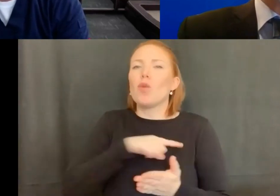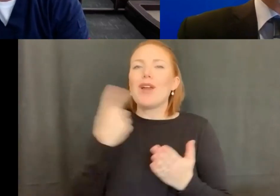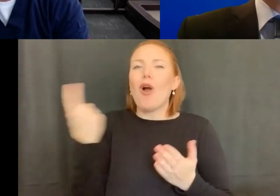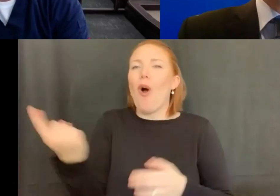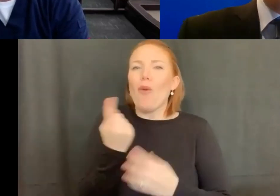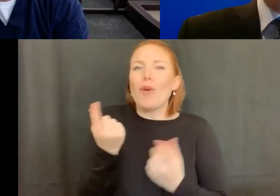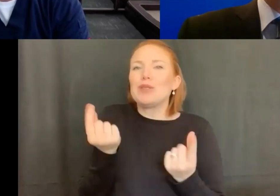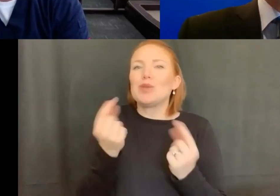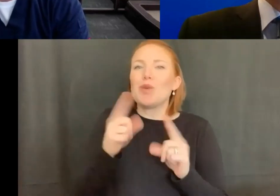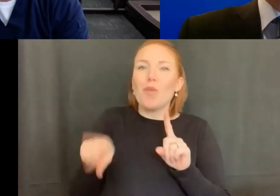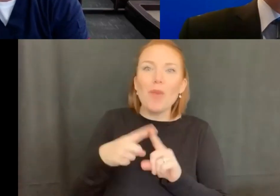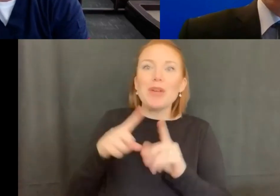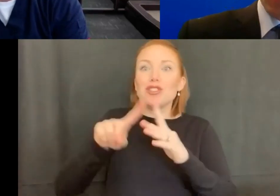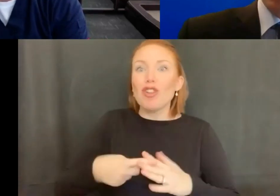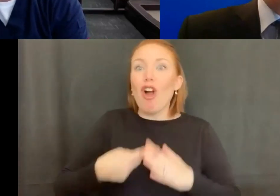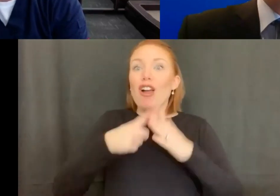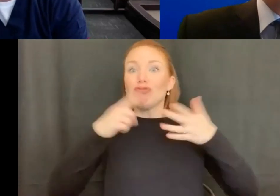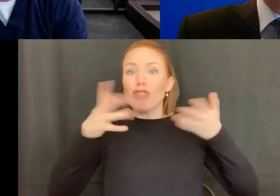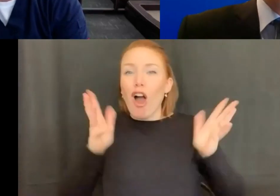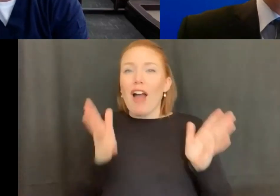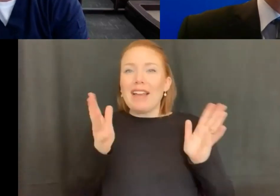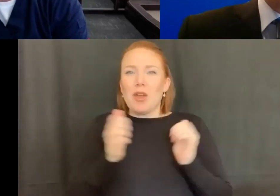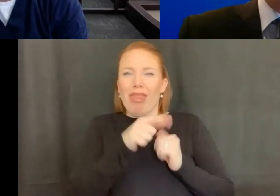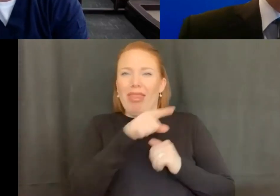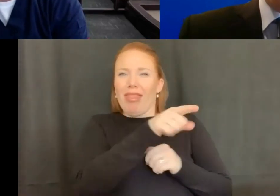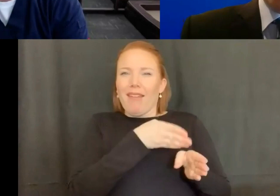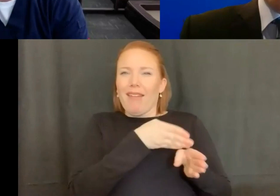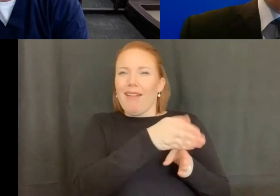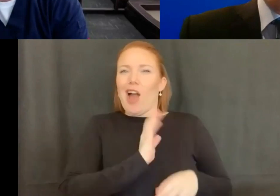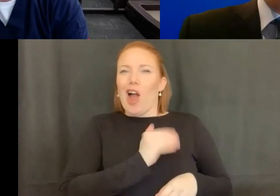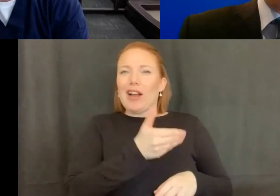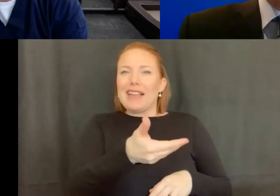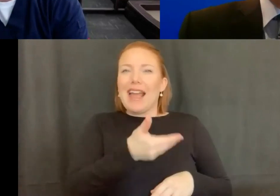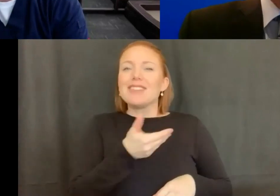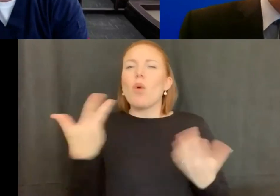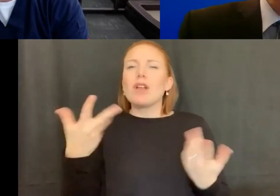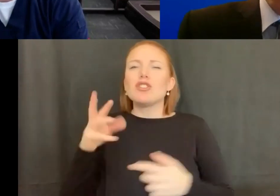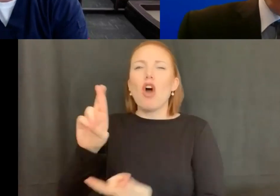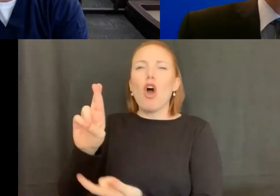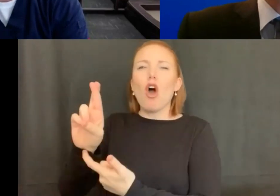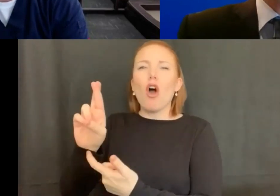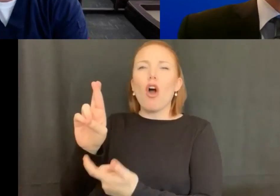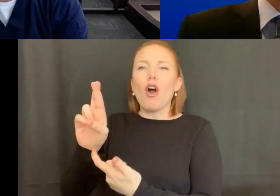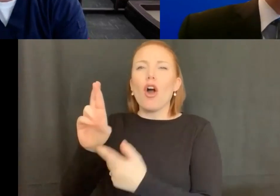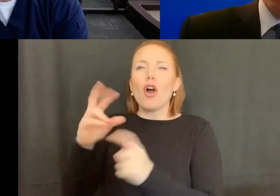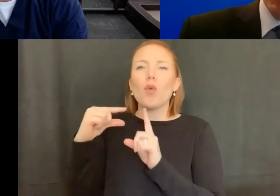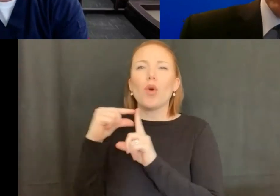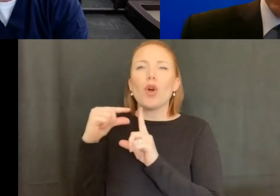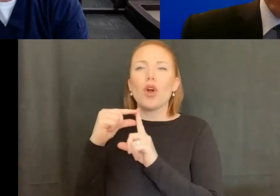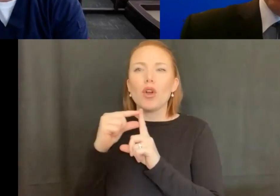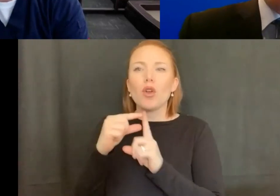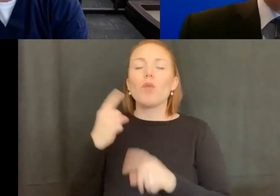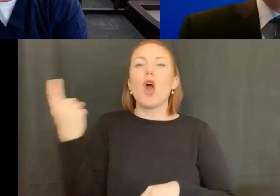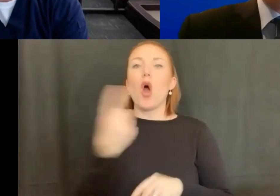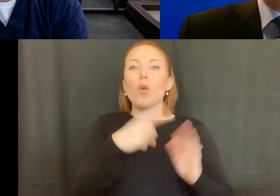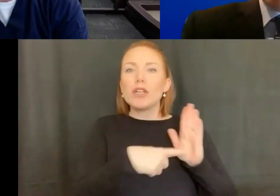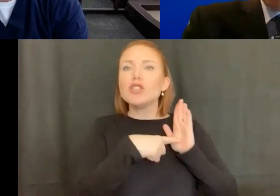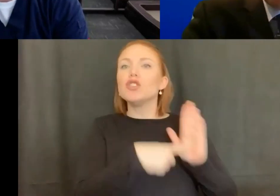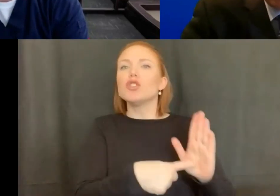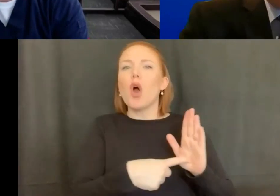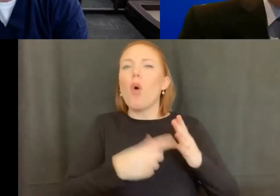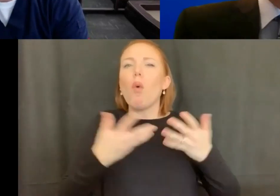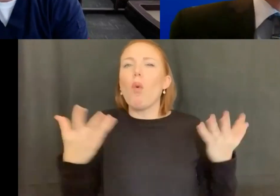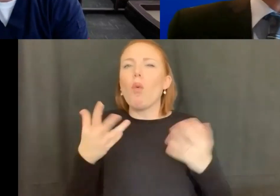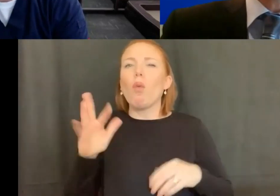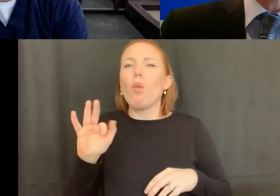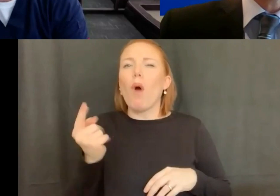When we start talking to them and we start discussing their career, what's that R word that we always do? We always show we do what before. And by the